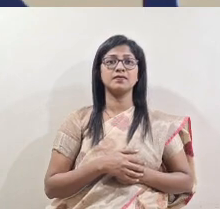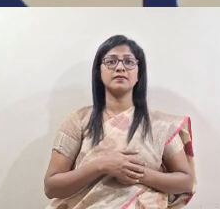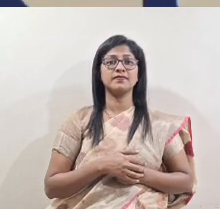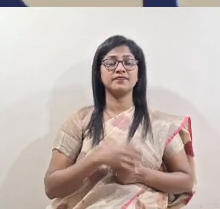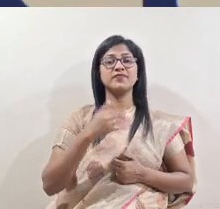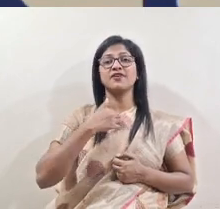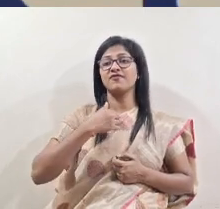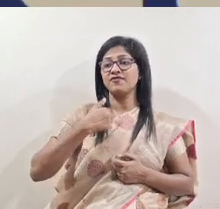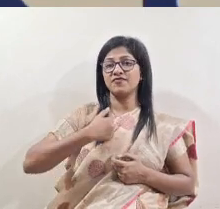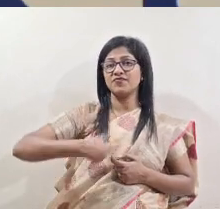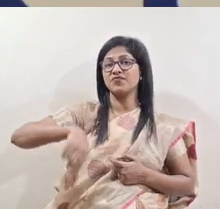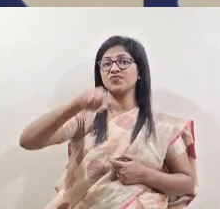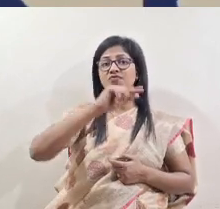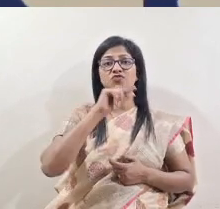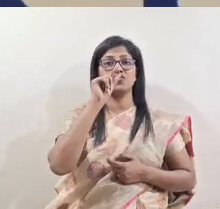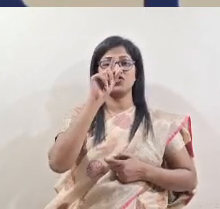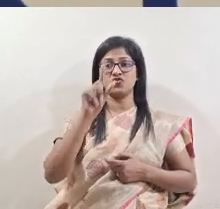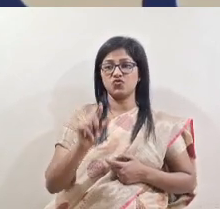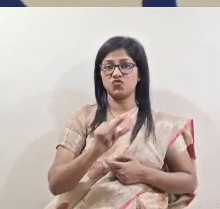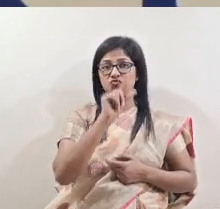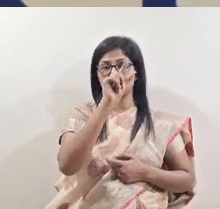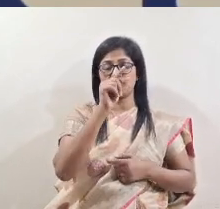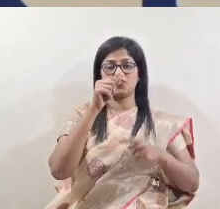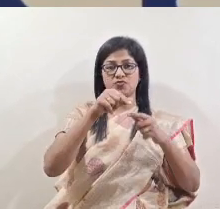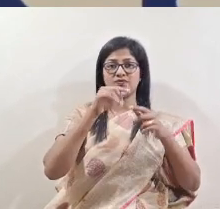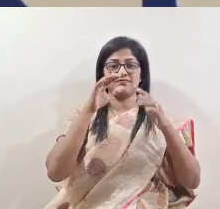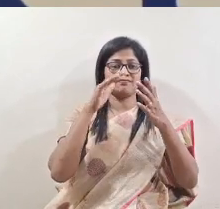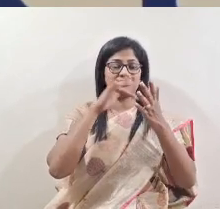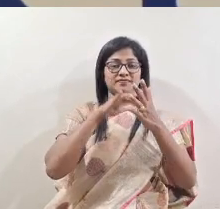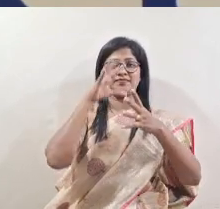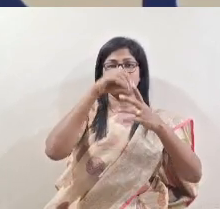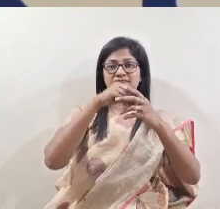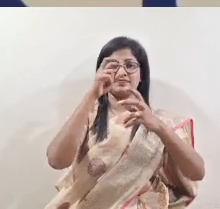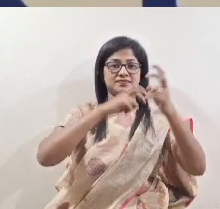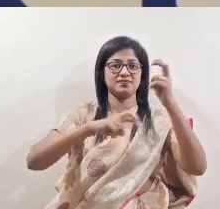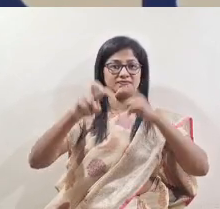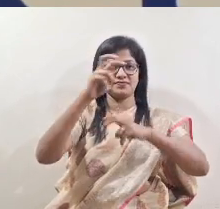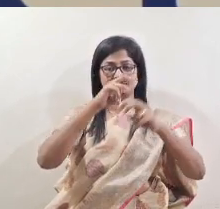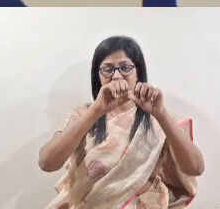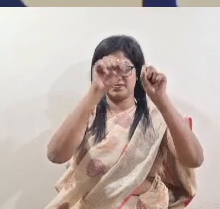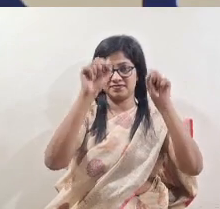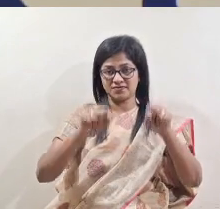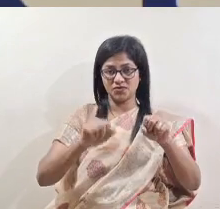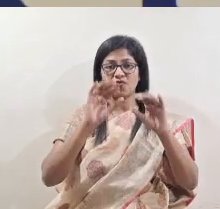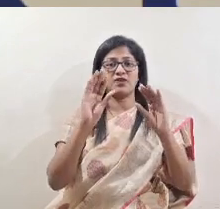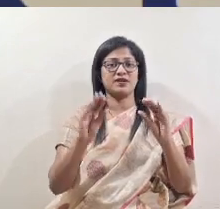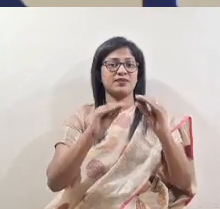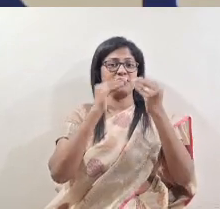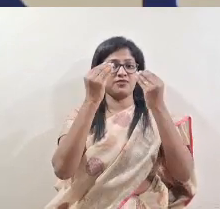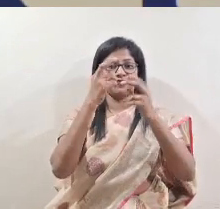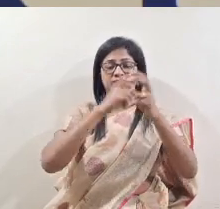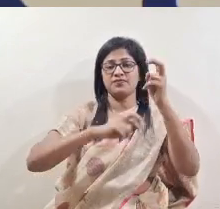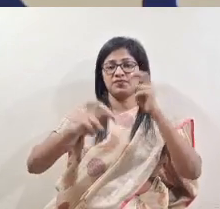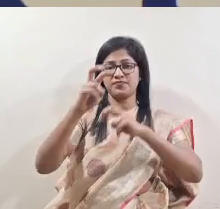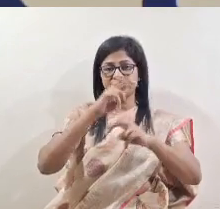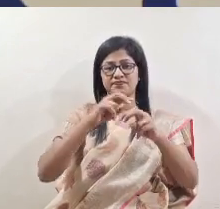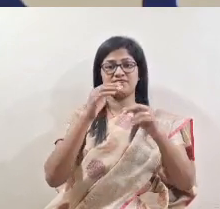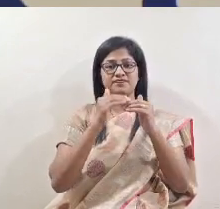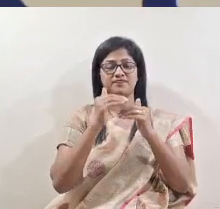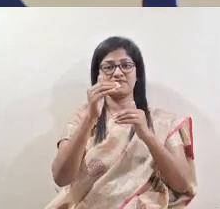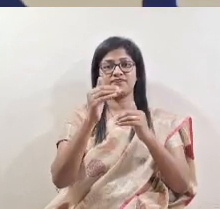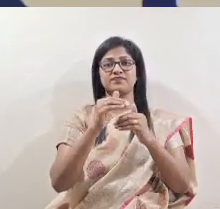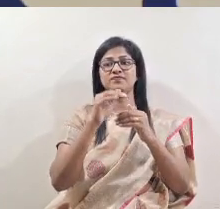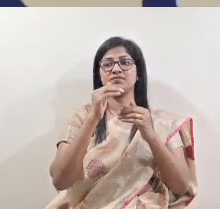part of the transportation system, or when we are talking about improving the mobility, has been